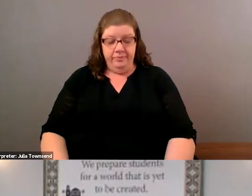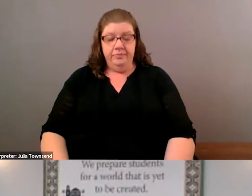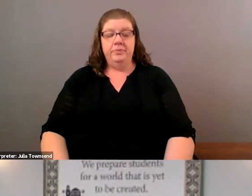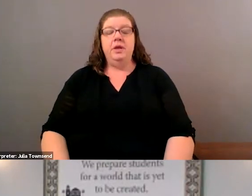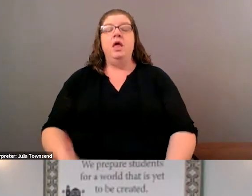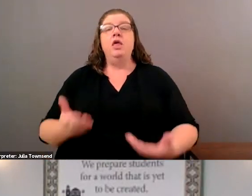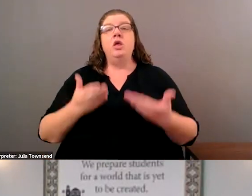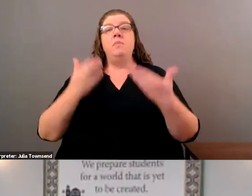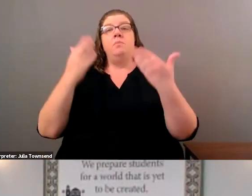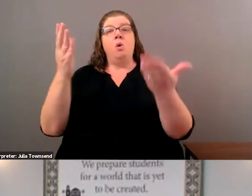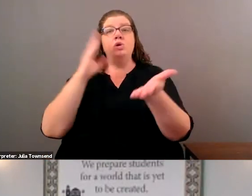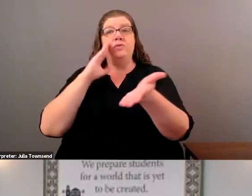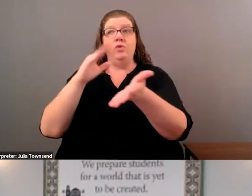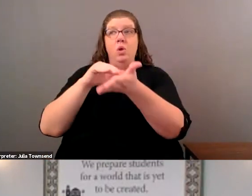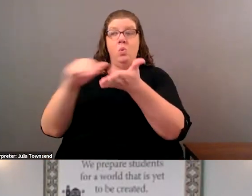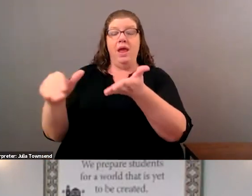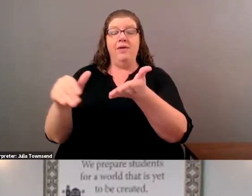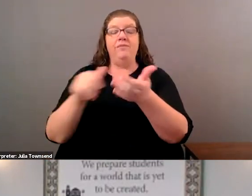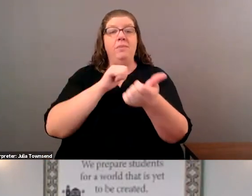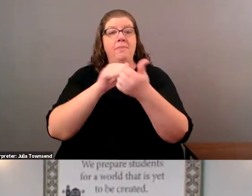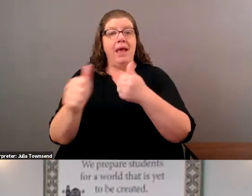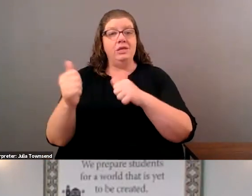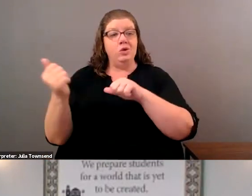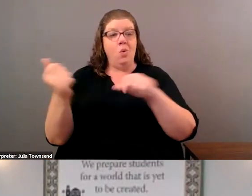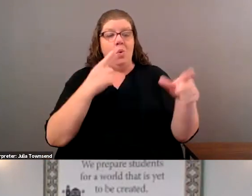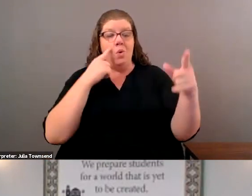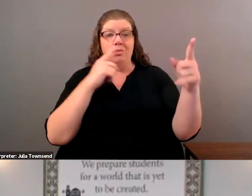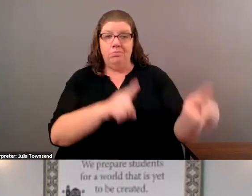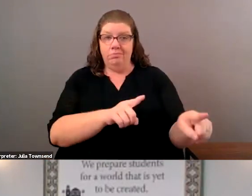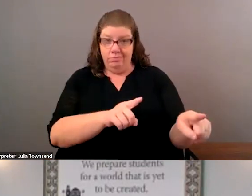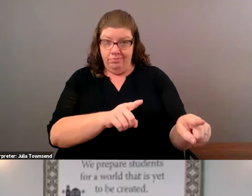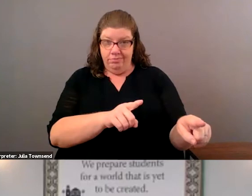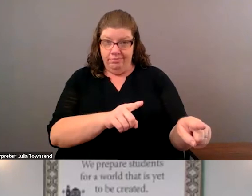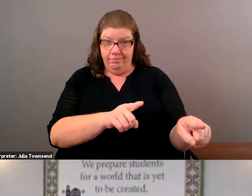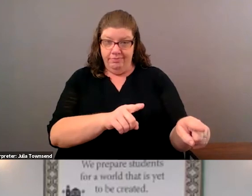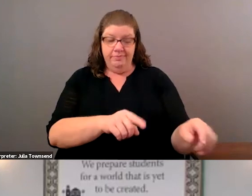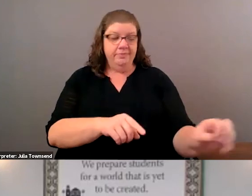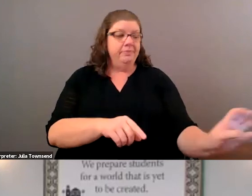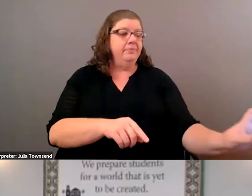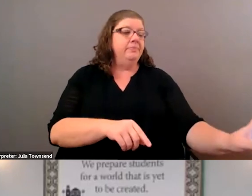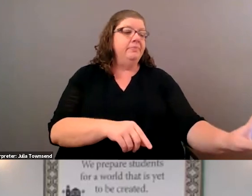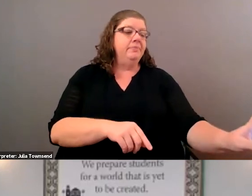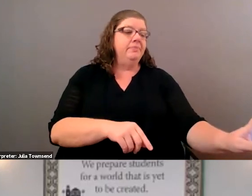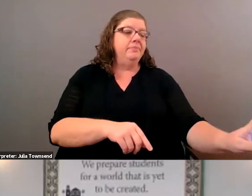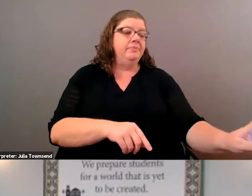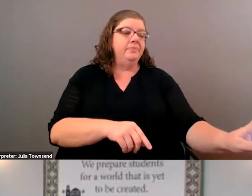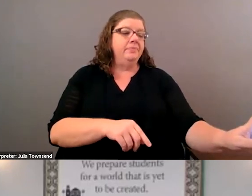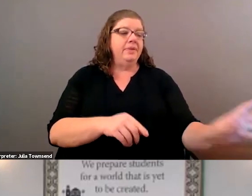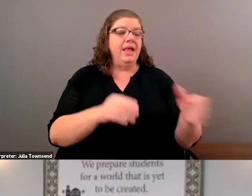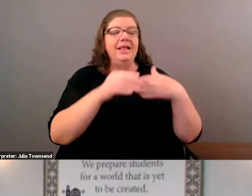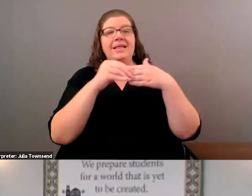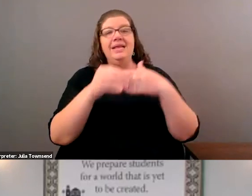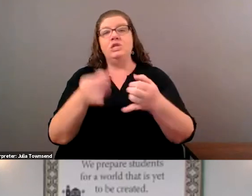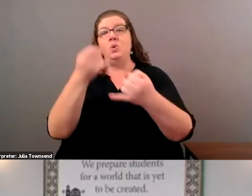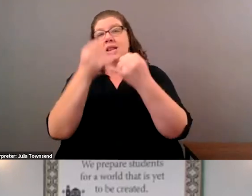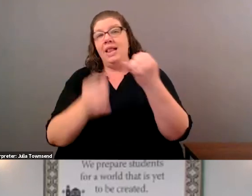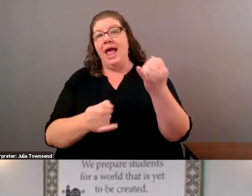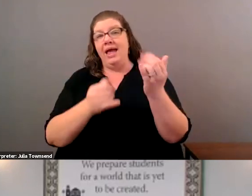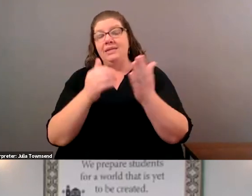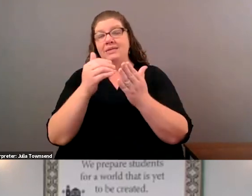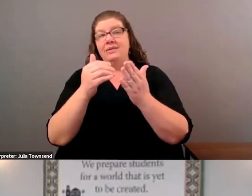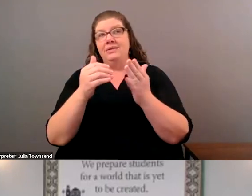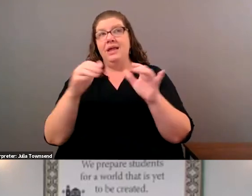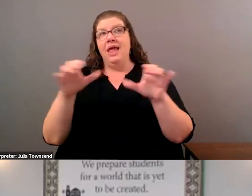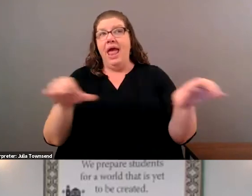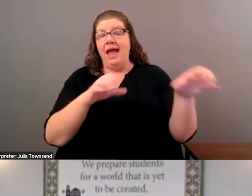motion for the waiver passes unanimously. That leaves us to our last agenda item, action